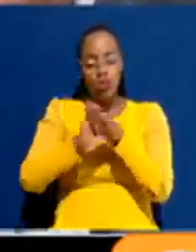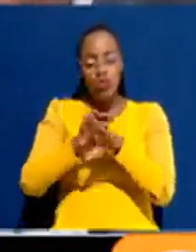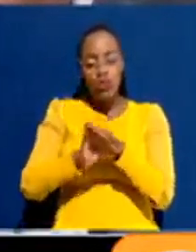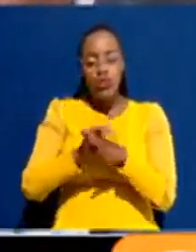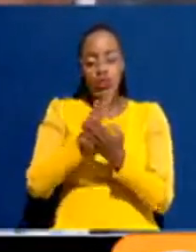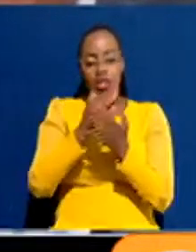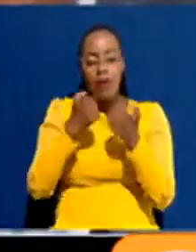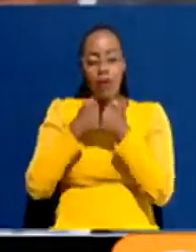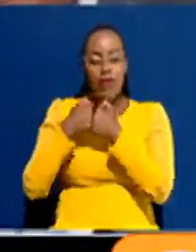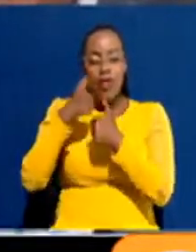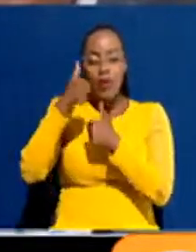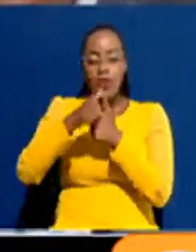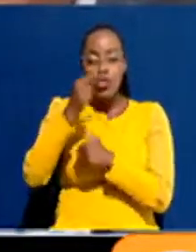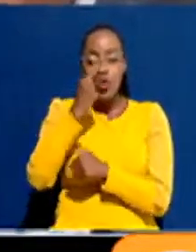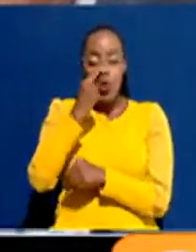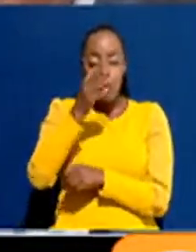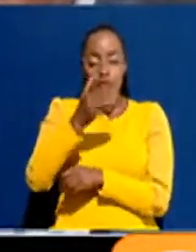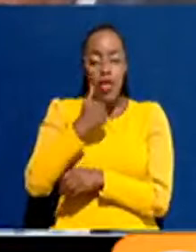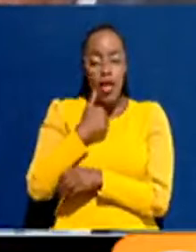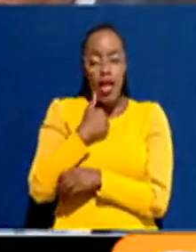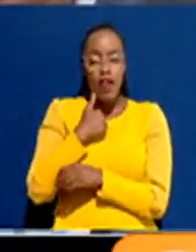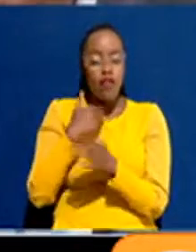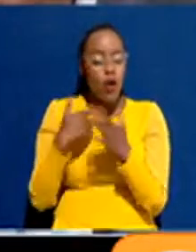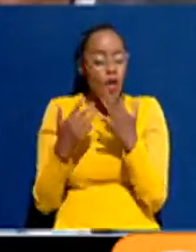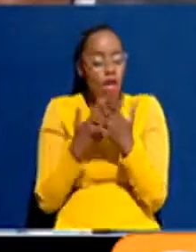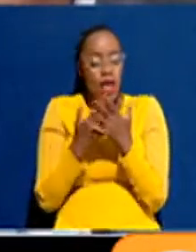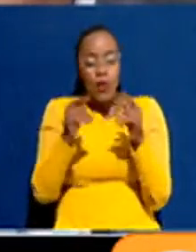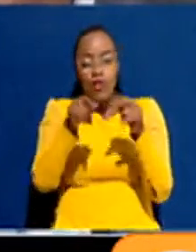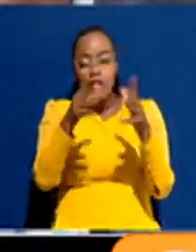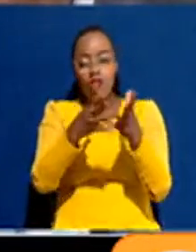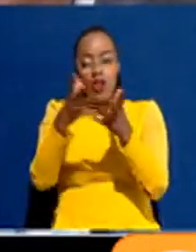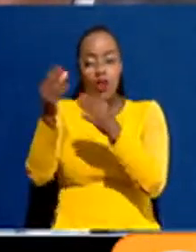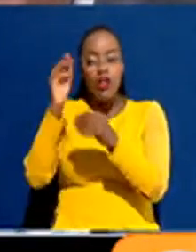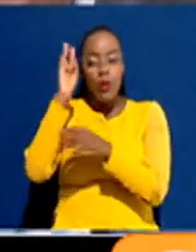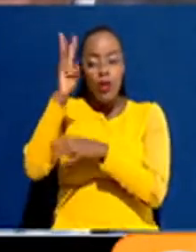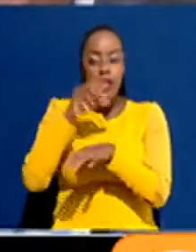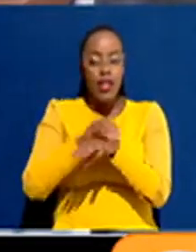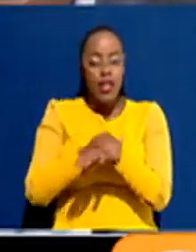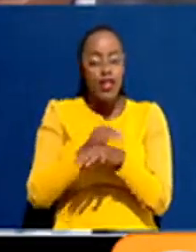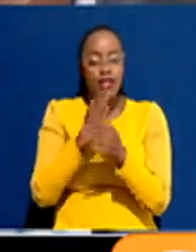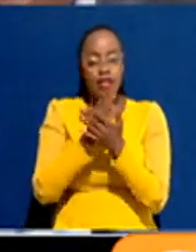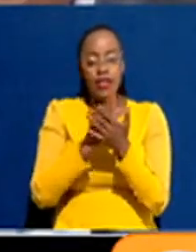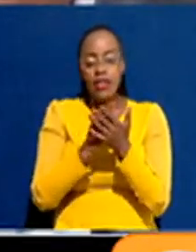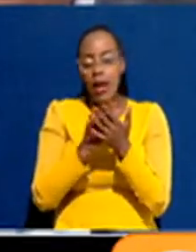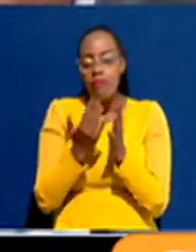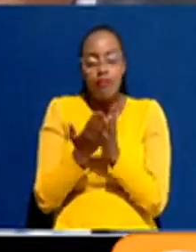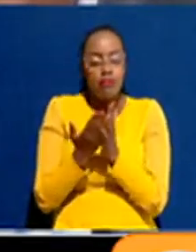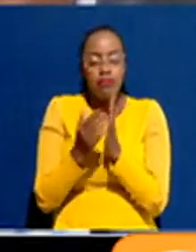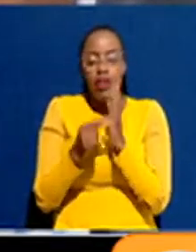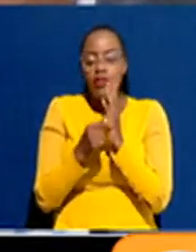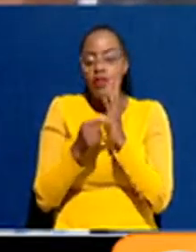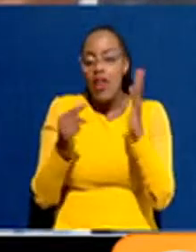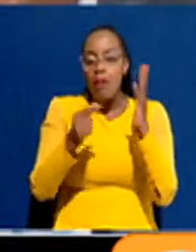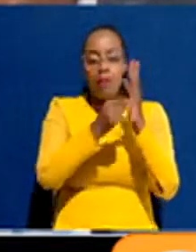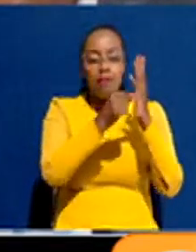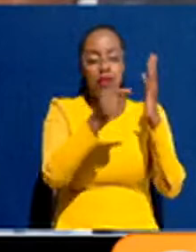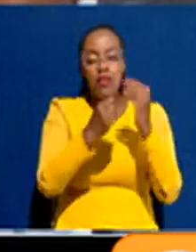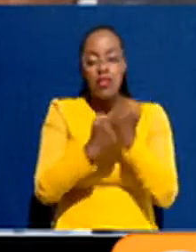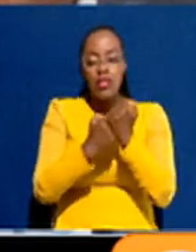of the challenges at home. Prof, wherever he goes, he'll be getting some publicity. Yeah, Prof, do you think